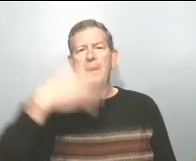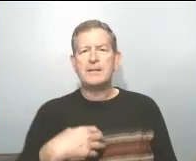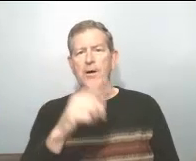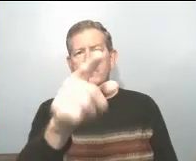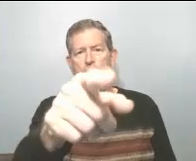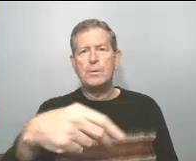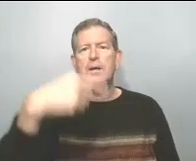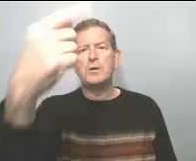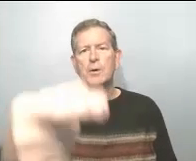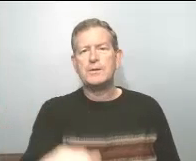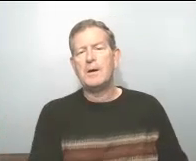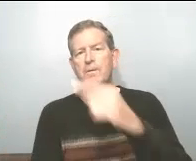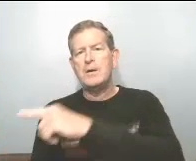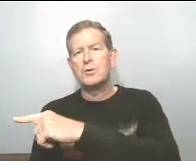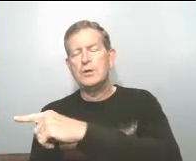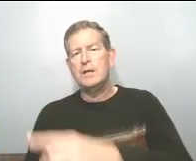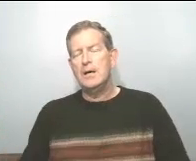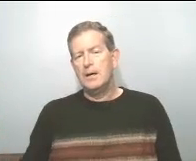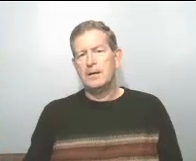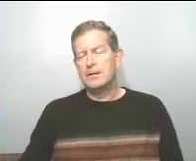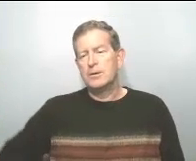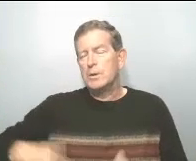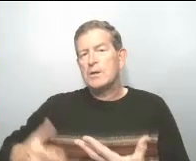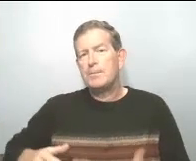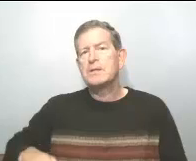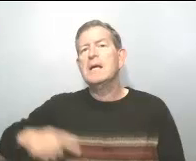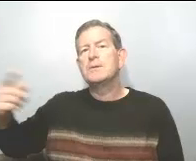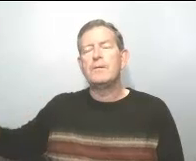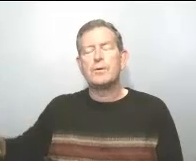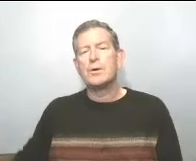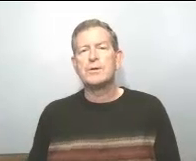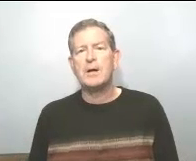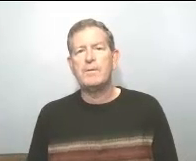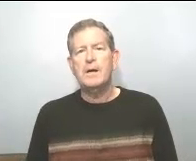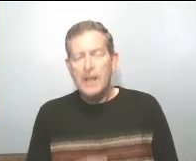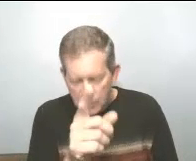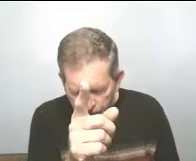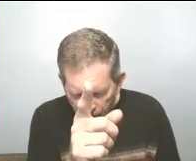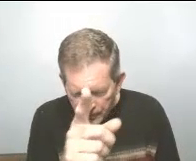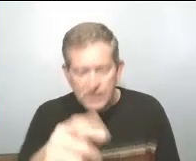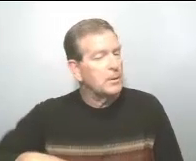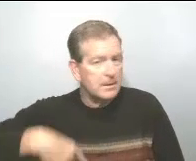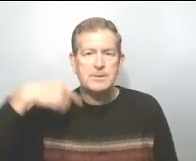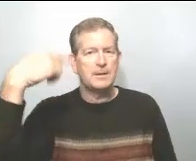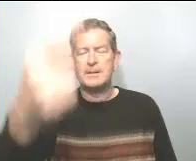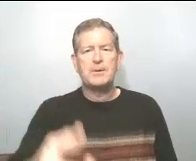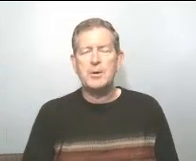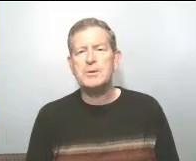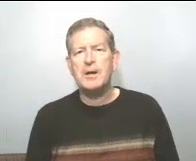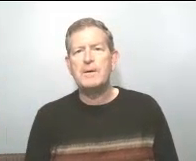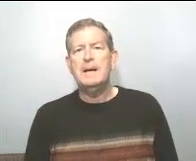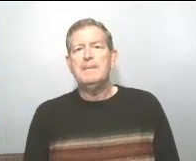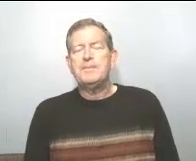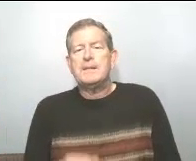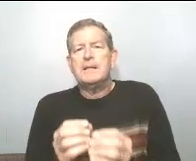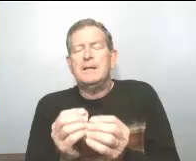it to myself, you're doing it to yourself, he or she are doing something to himself or to herself, and you formal are doing this something to